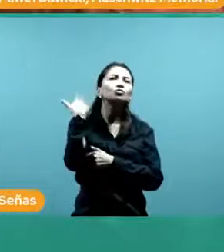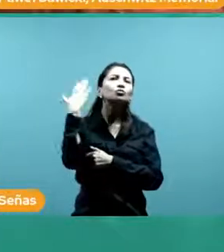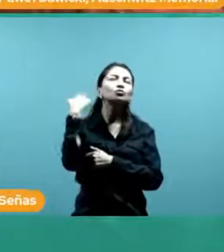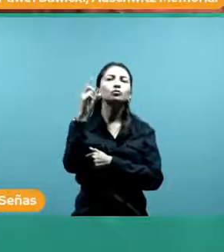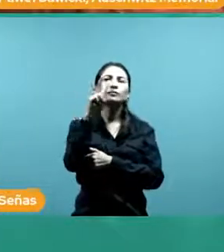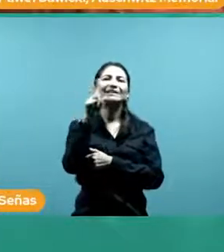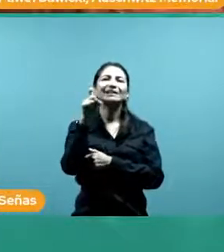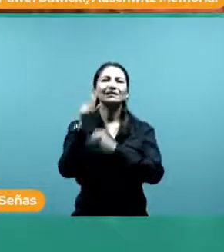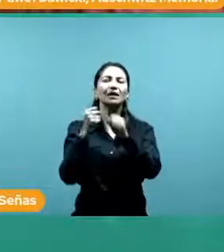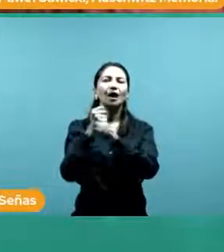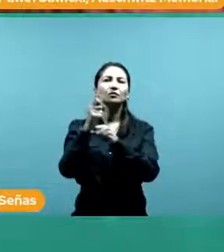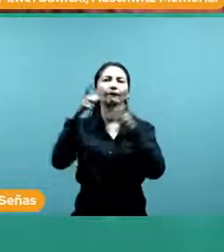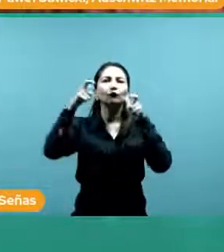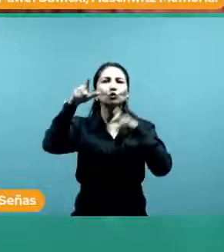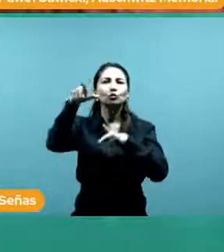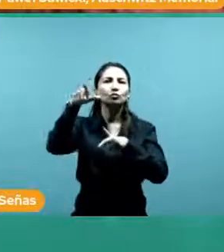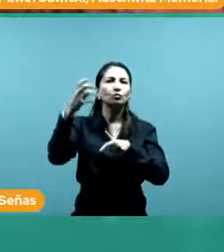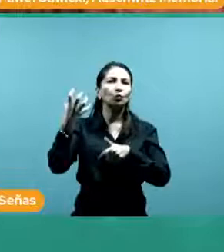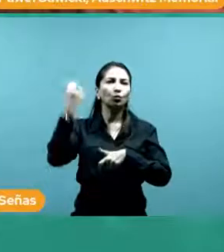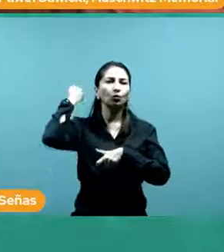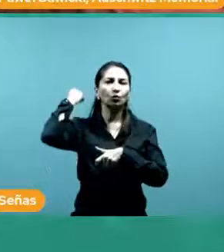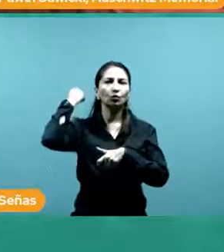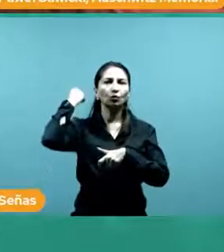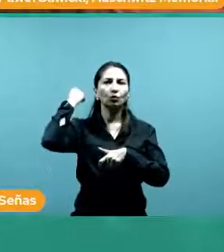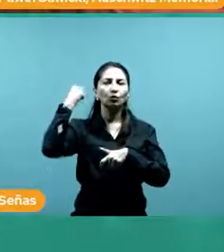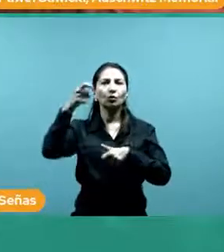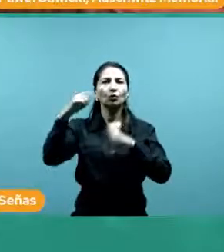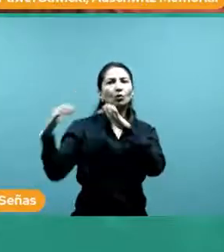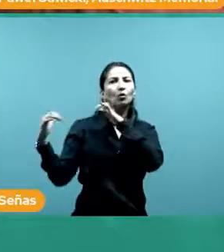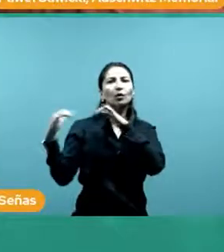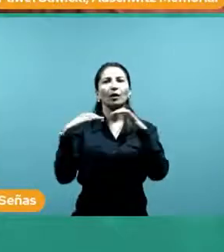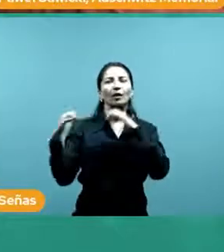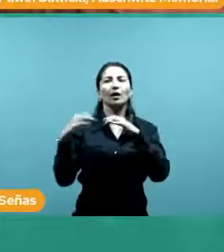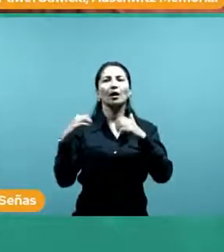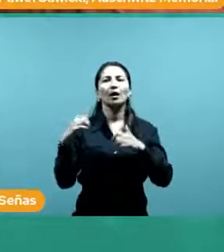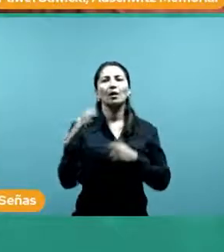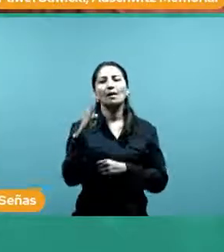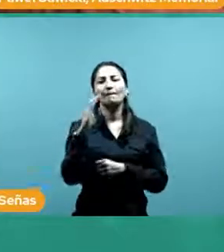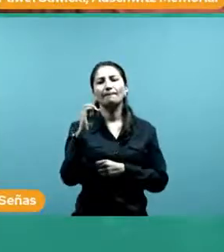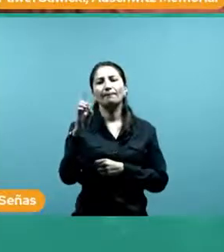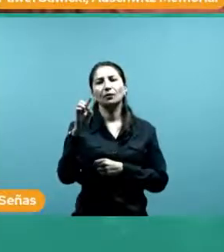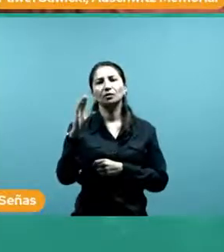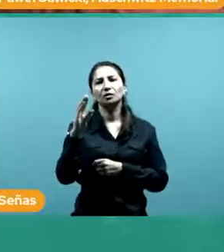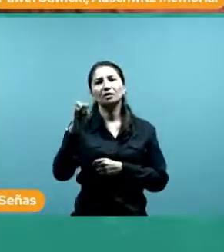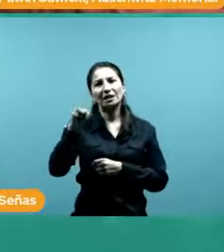Bosnia and Herzegovina, where Srebrenica happened.